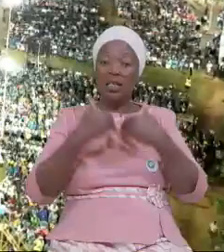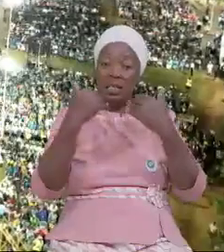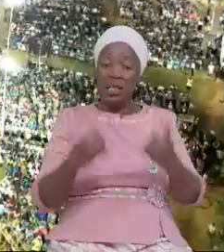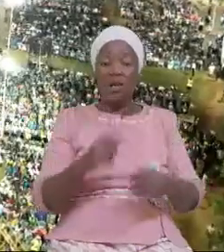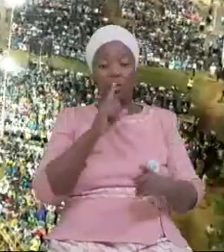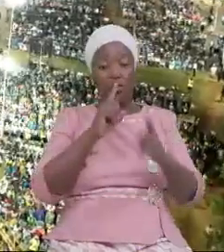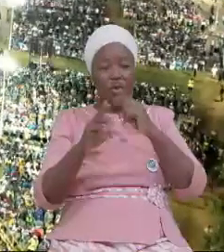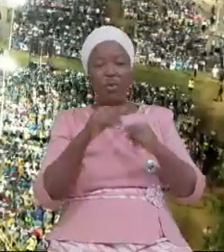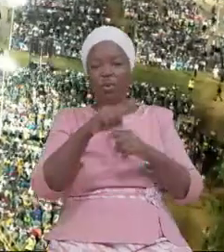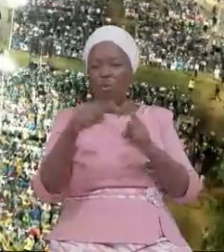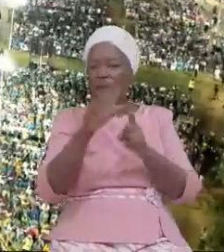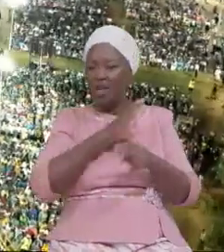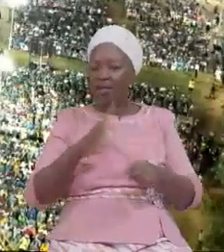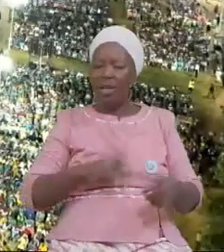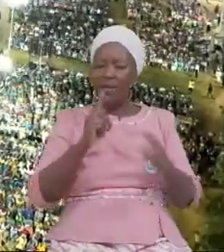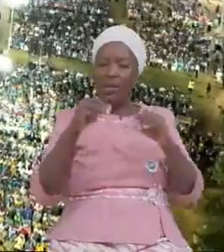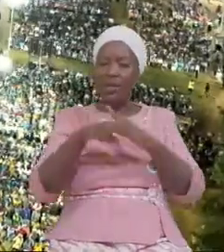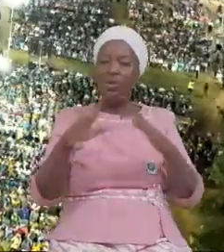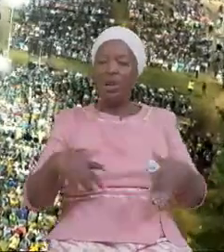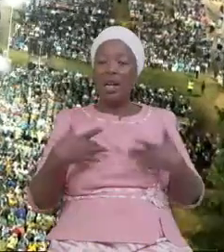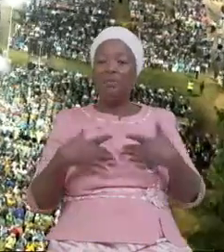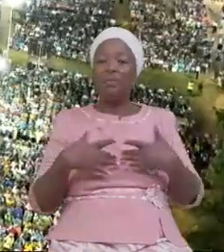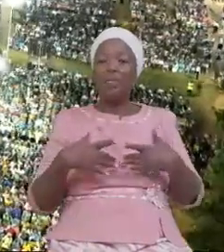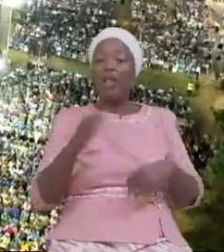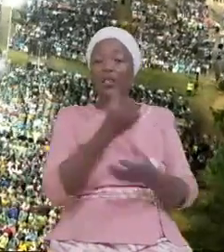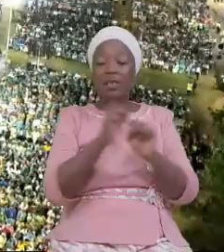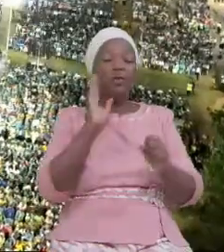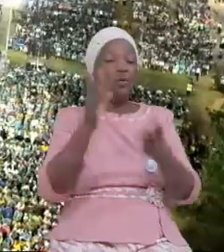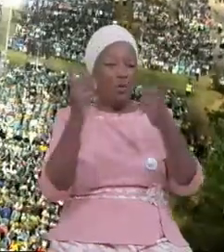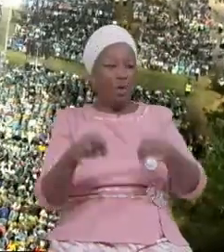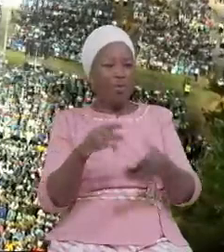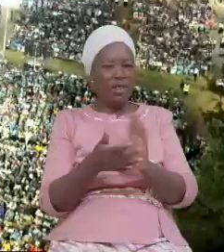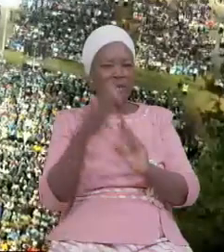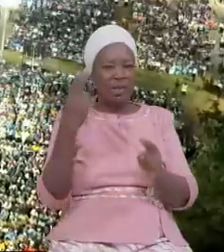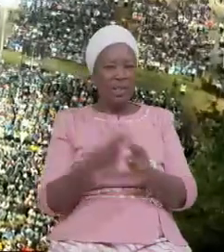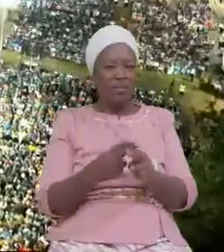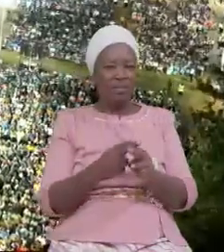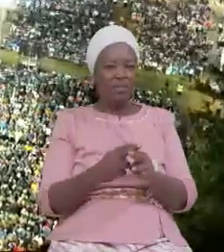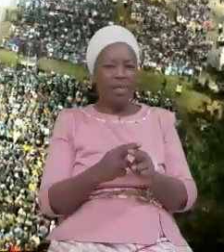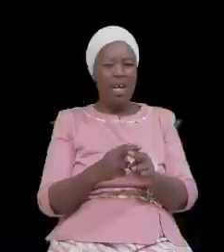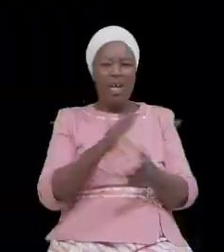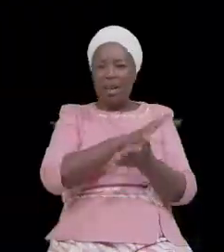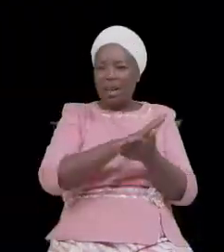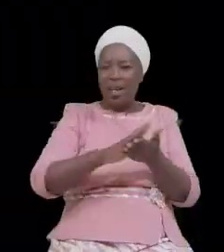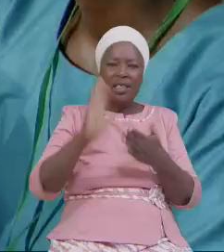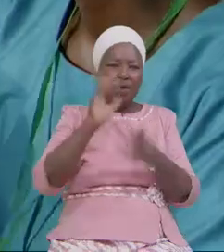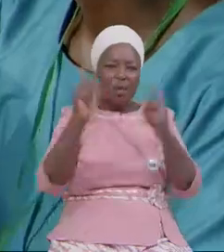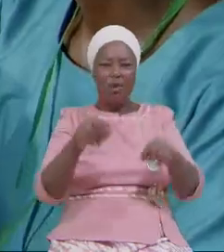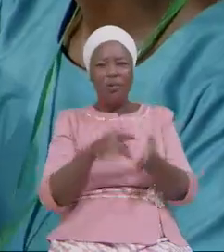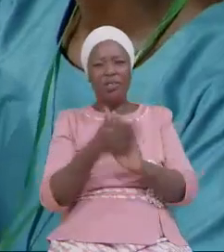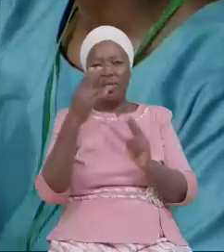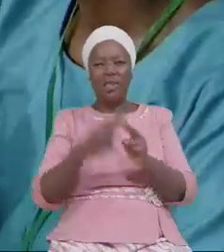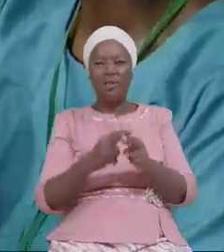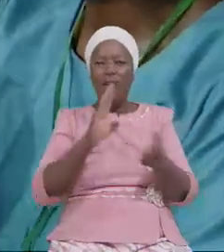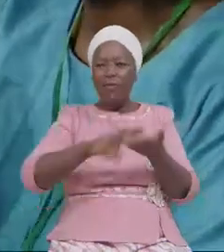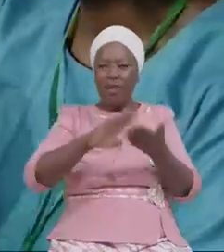Christ speaks in your life, salvation will come. Redemption will come. Pardon will